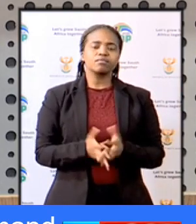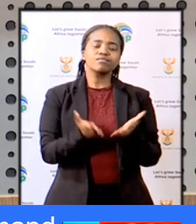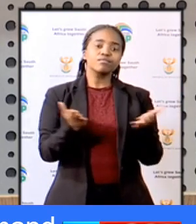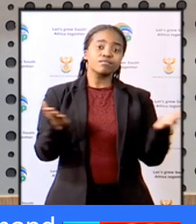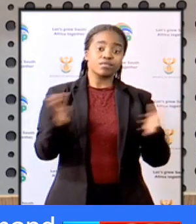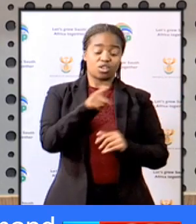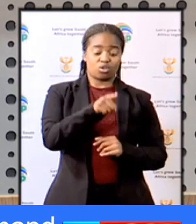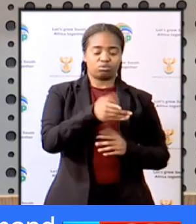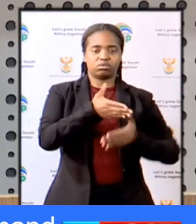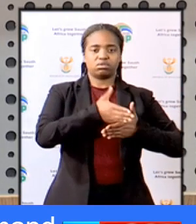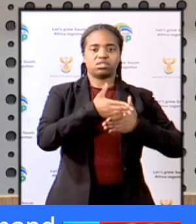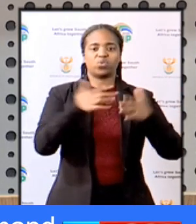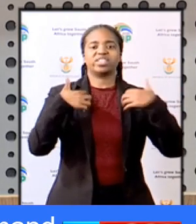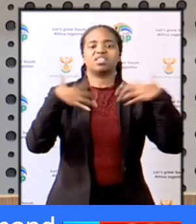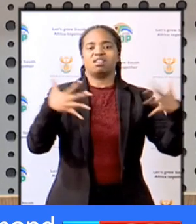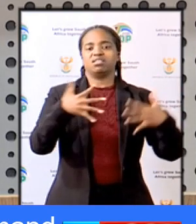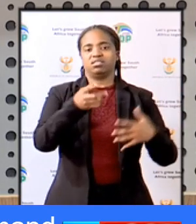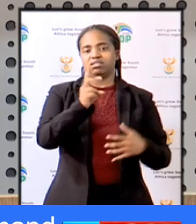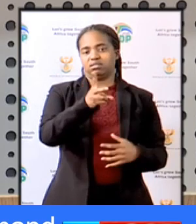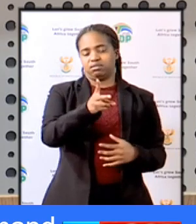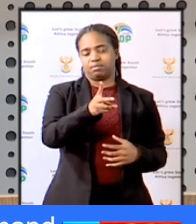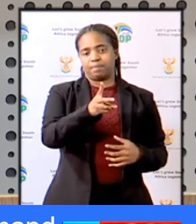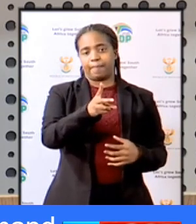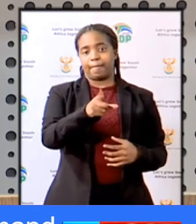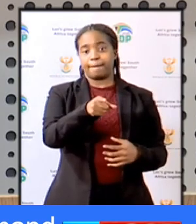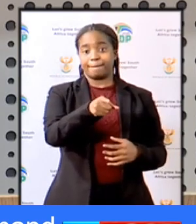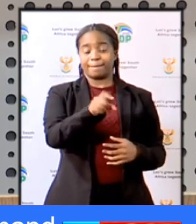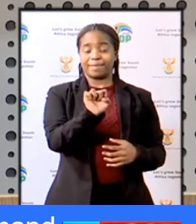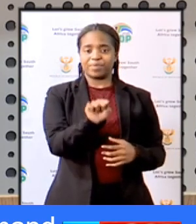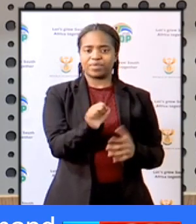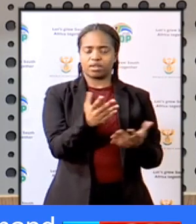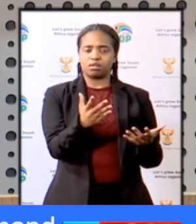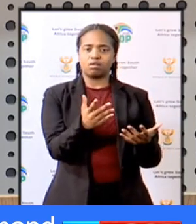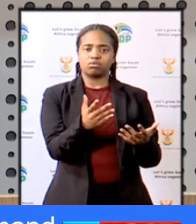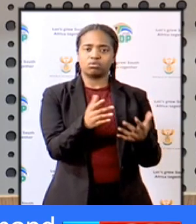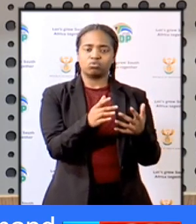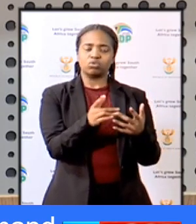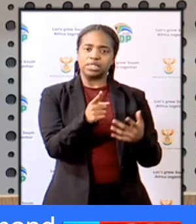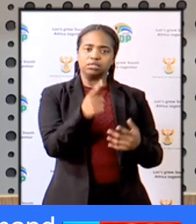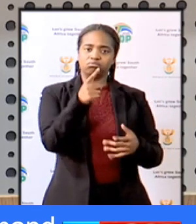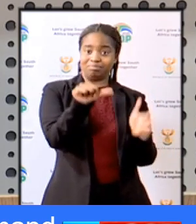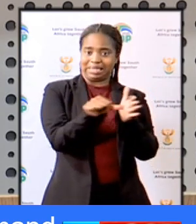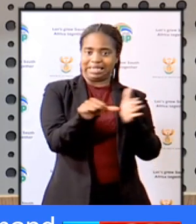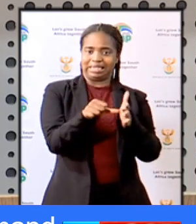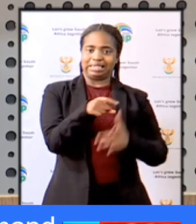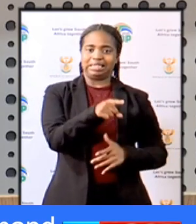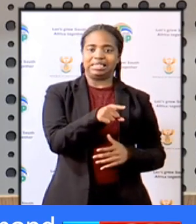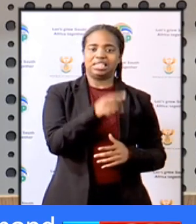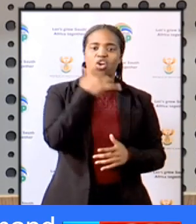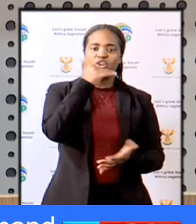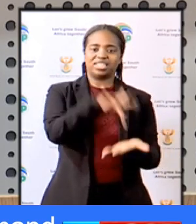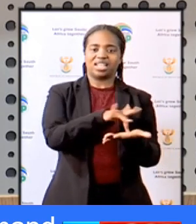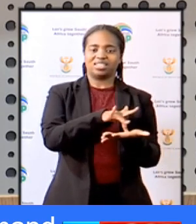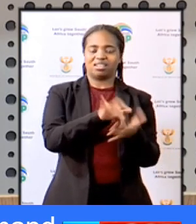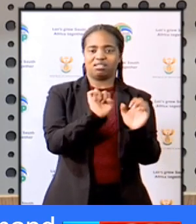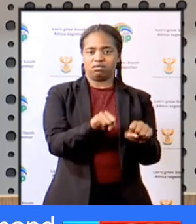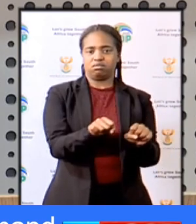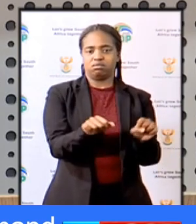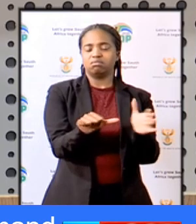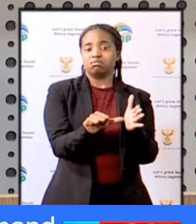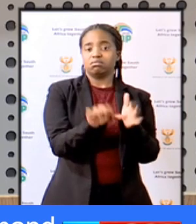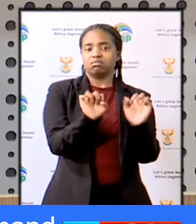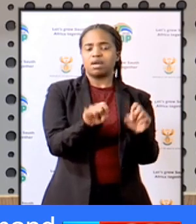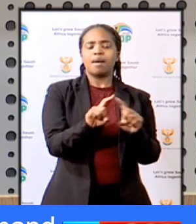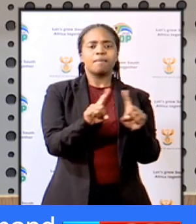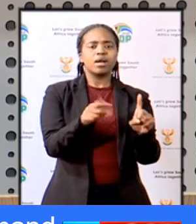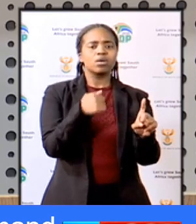Those operations have restarted, so the value of that direction has now been realized. We've also taken many of